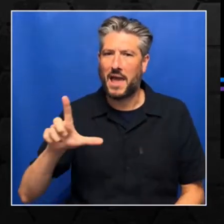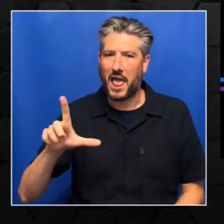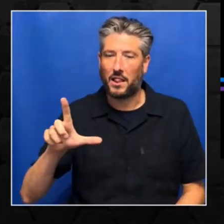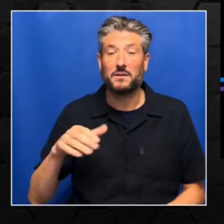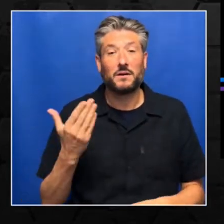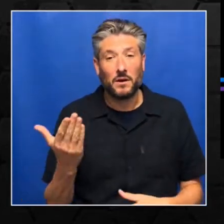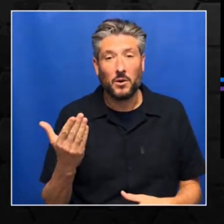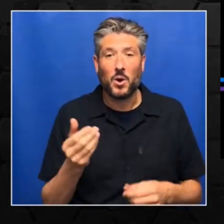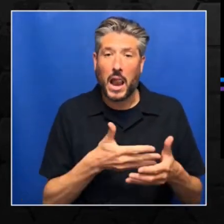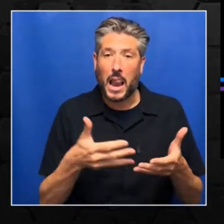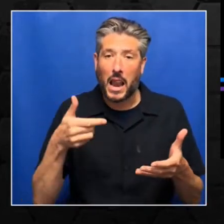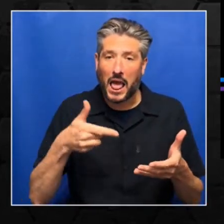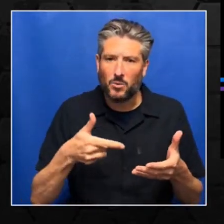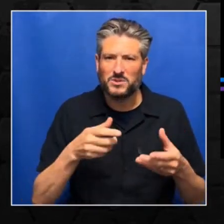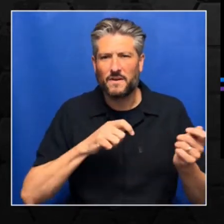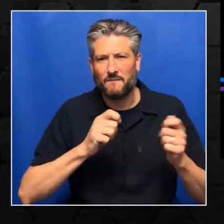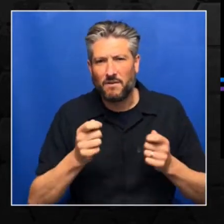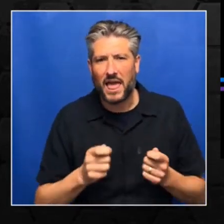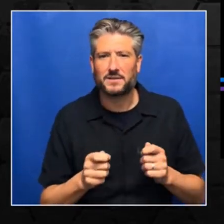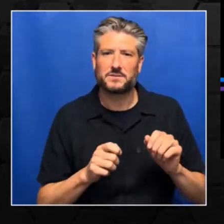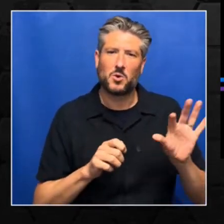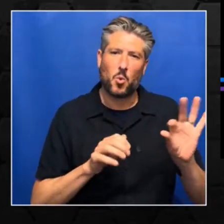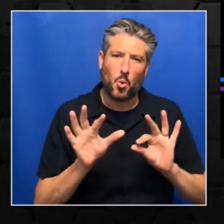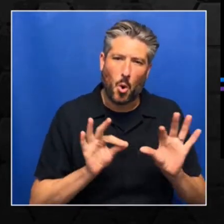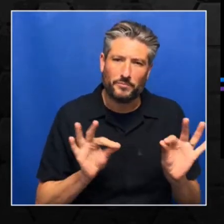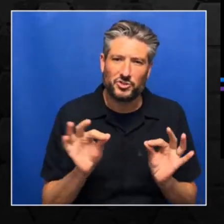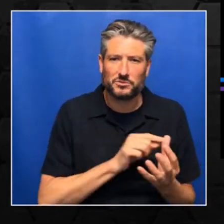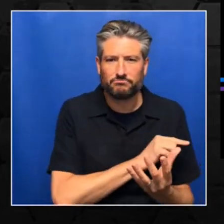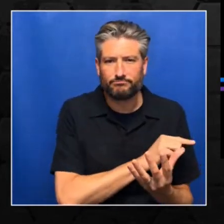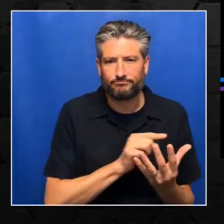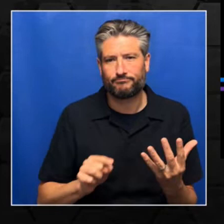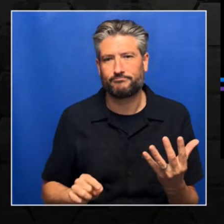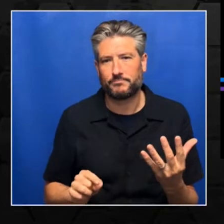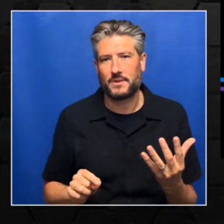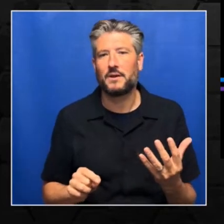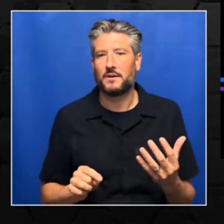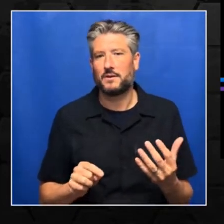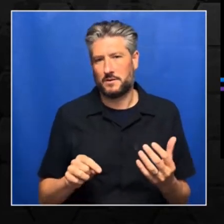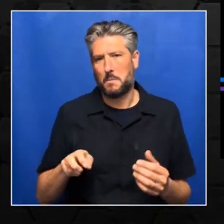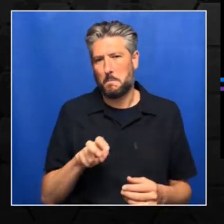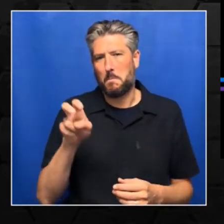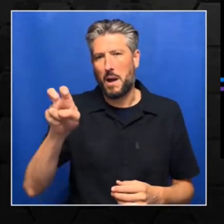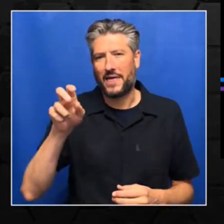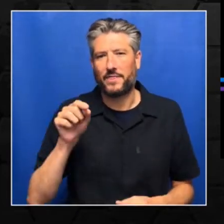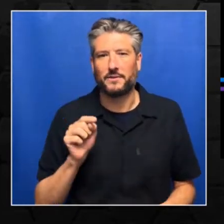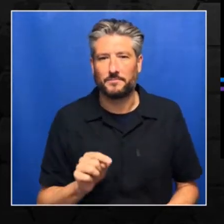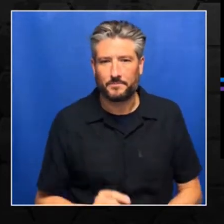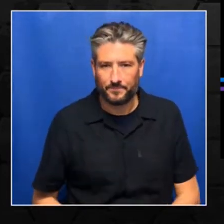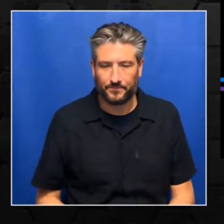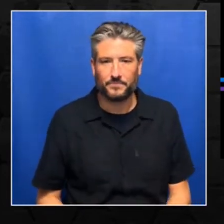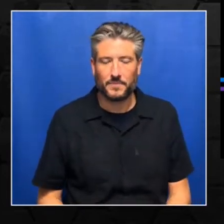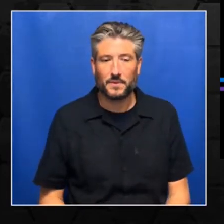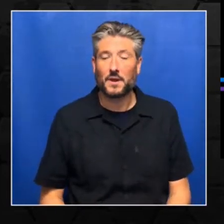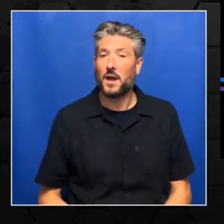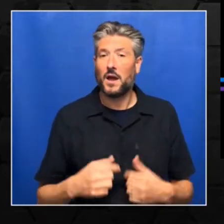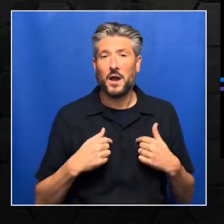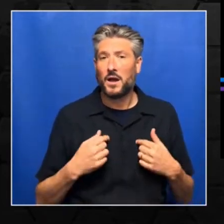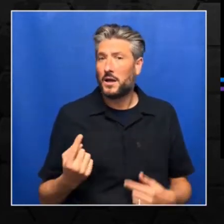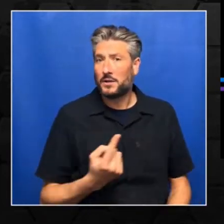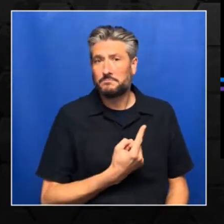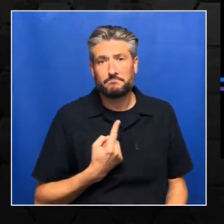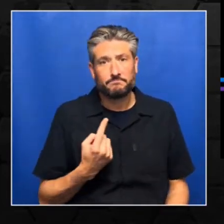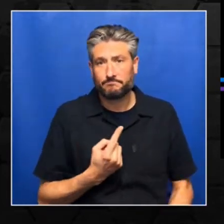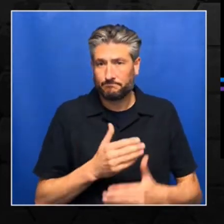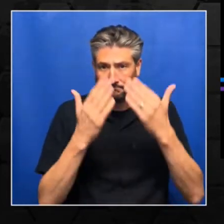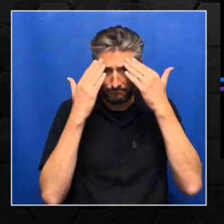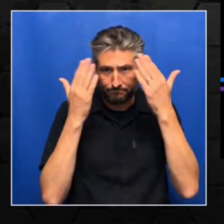of options and everything like that. But now, for us who do not know Python, or who are not comfortable with Python, or